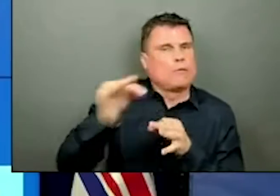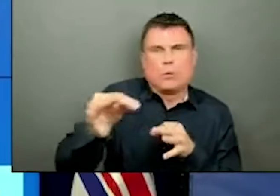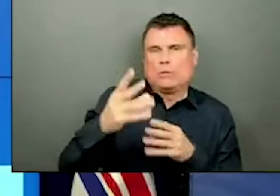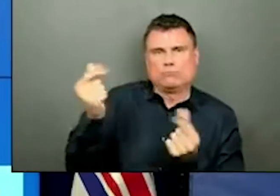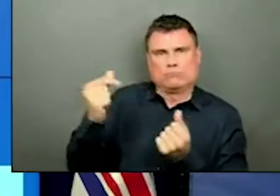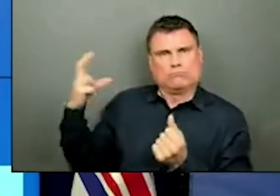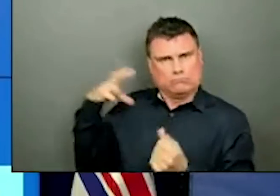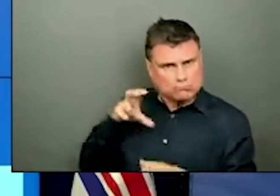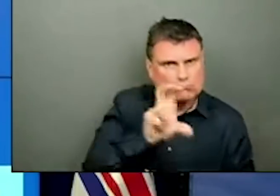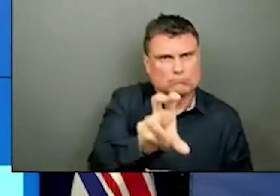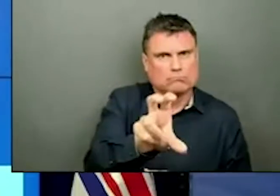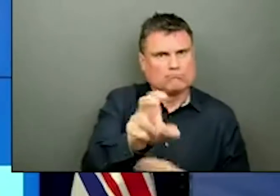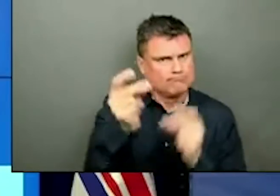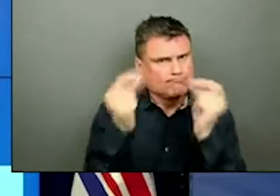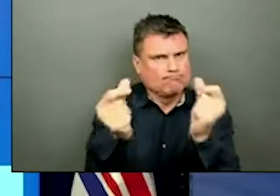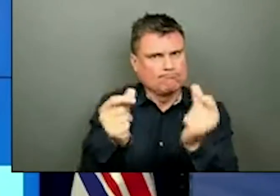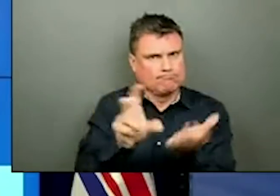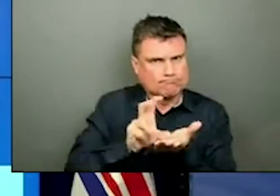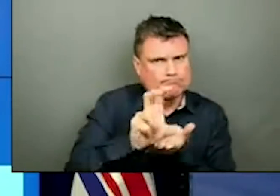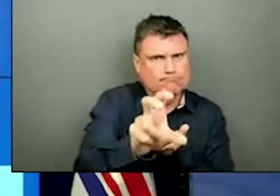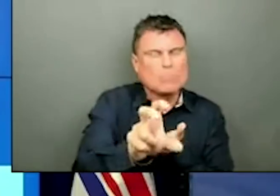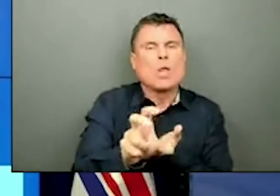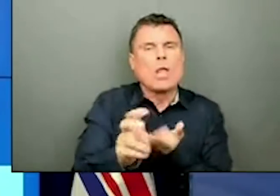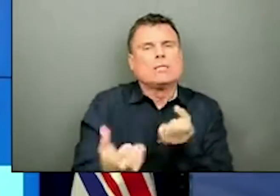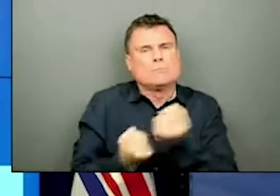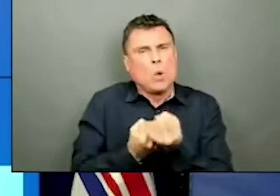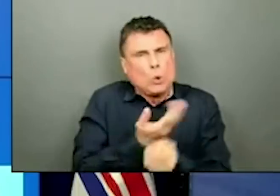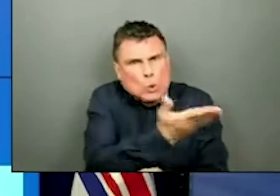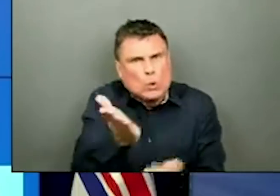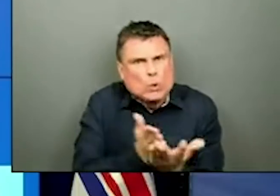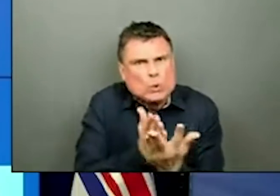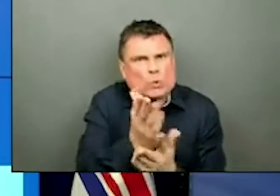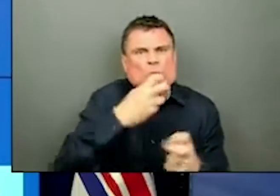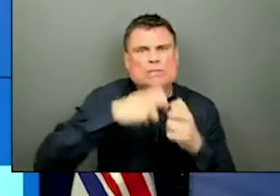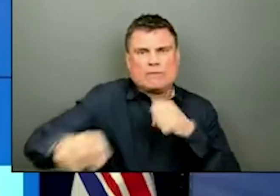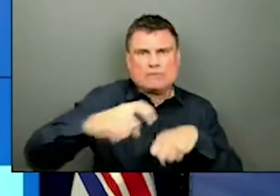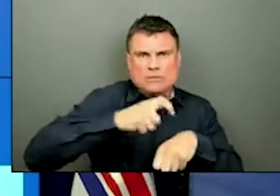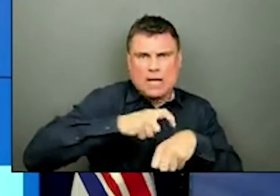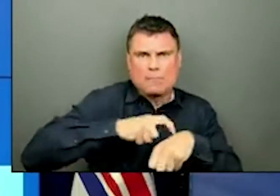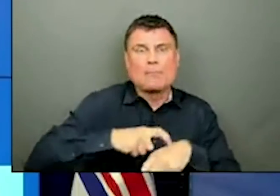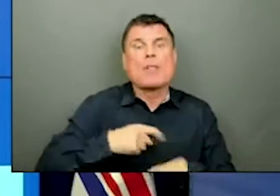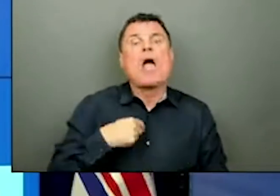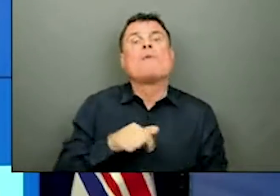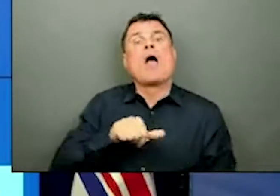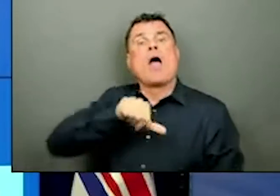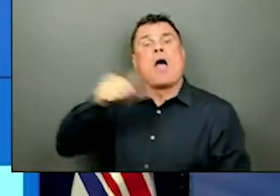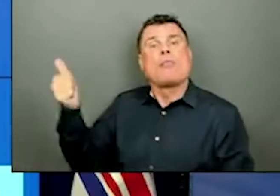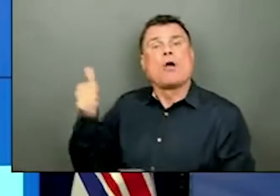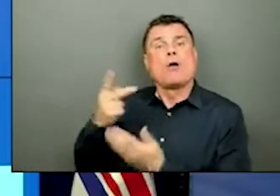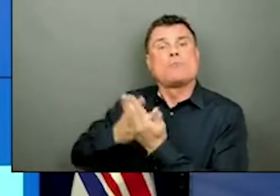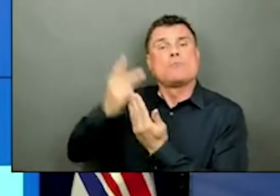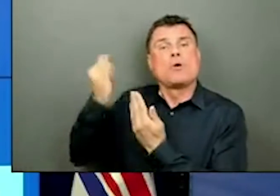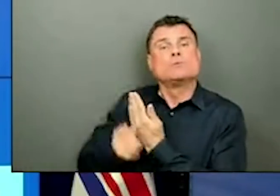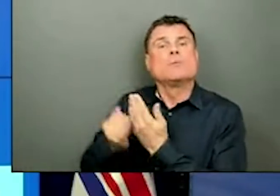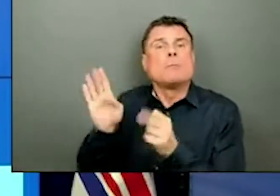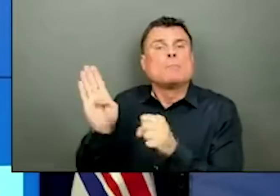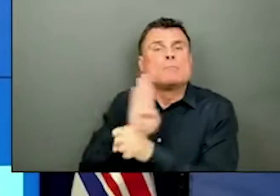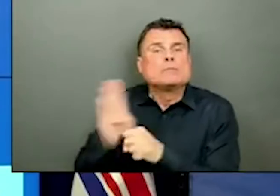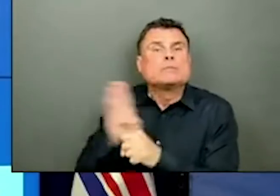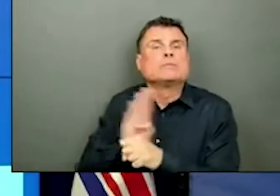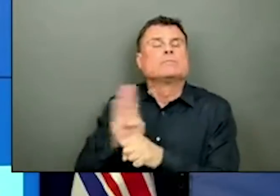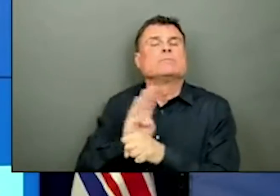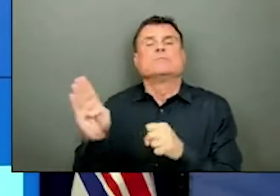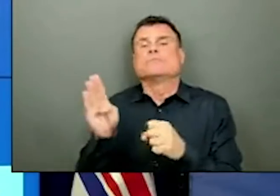times. Of course, there's other programs available for businesses. We have the Small Business Recovery Grant Program, we have a